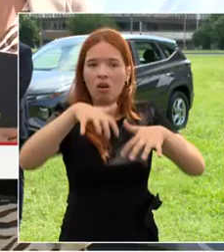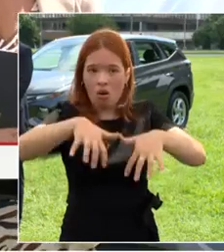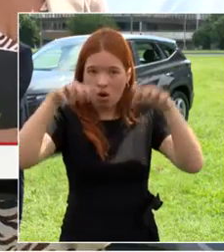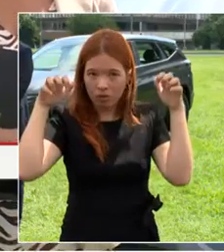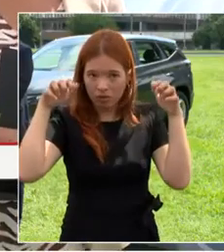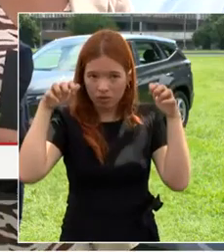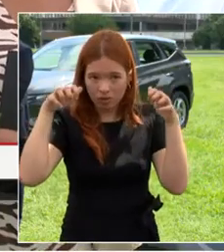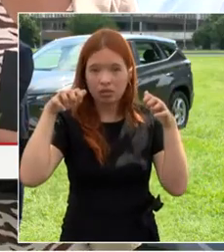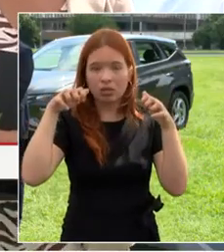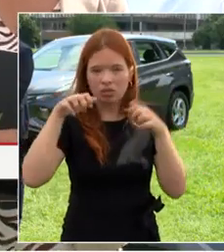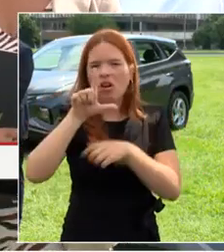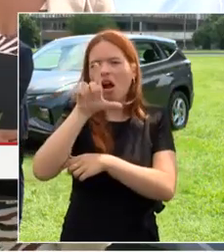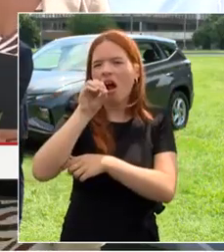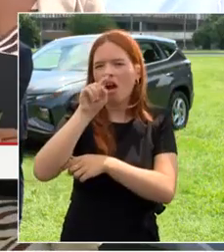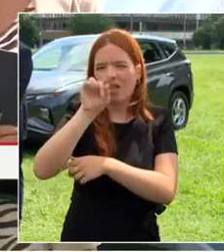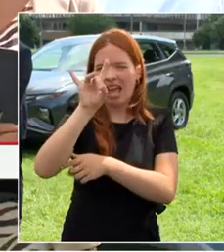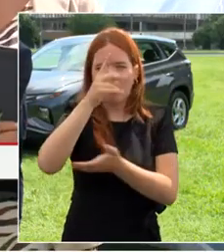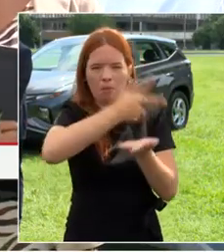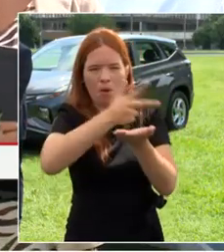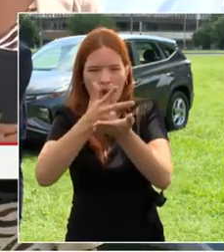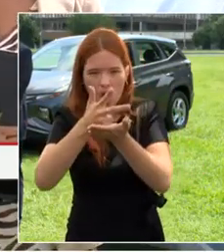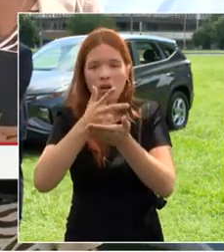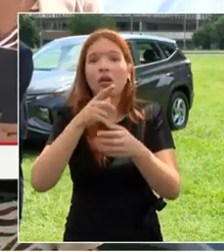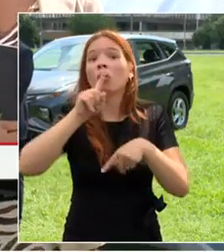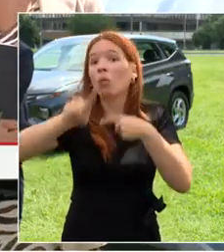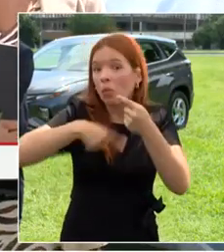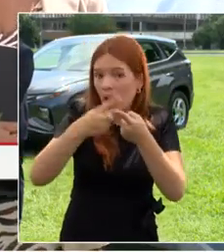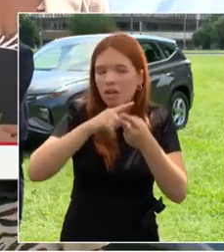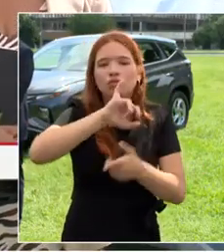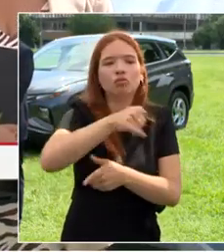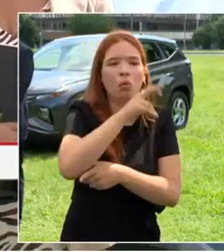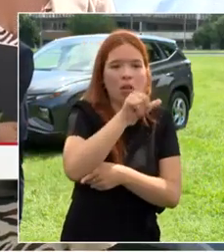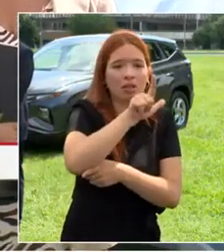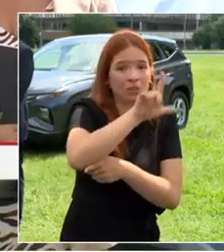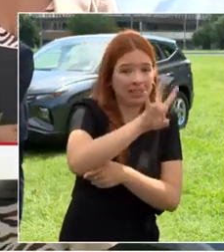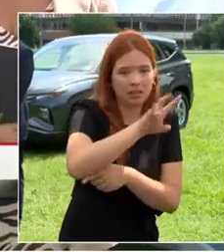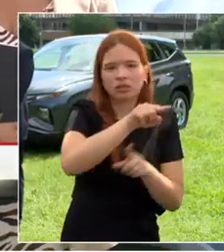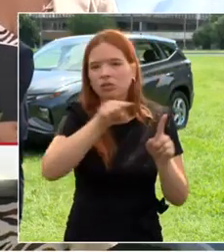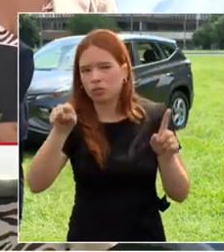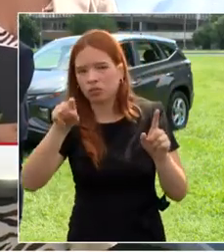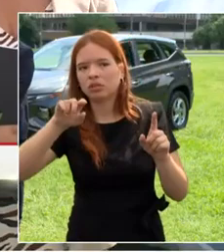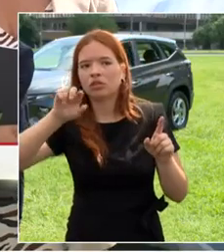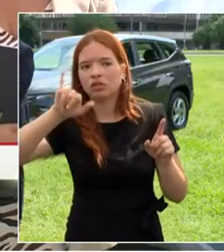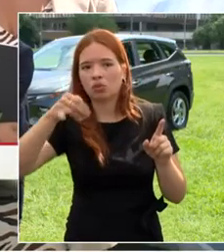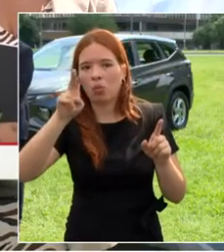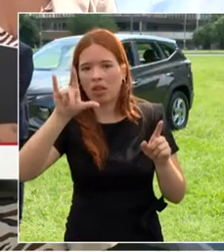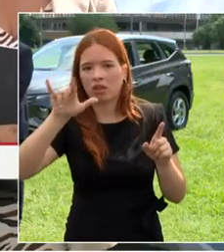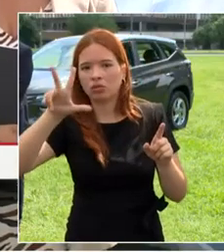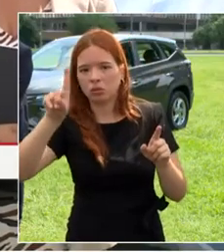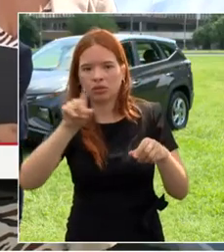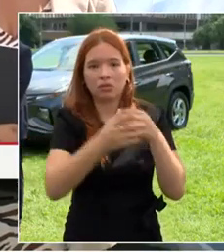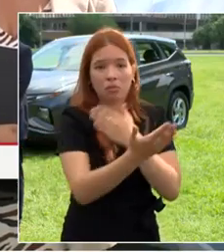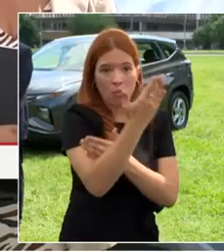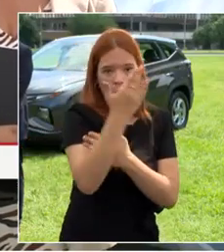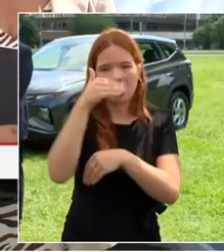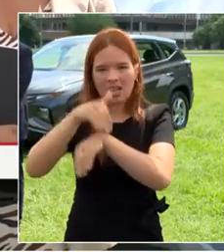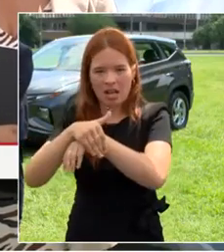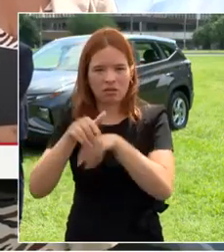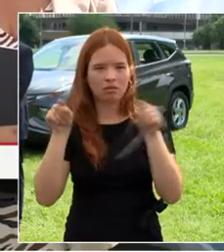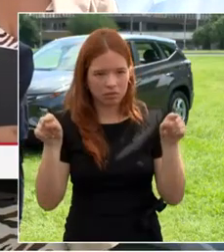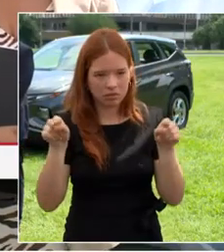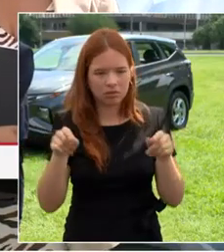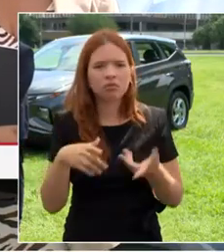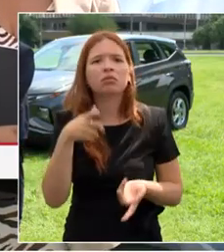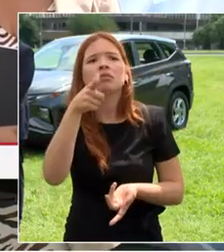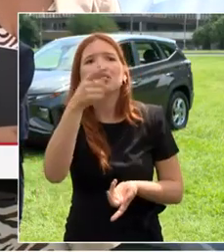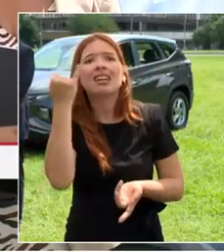p.m. Please also check with your family and friends if they have a Hyundai vehicle impacted. Make sure they know about this. If